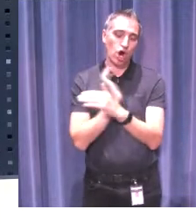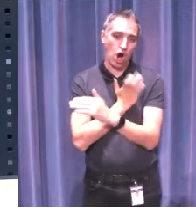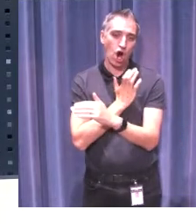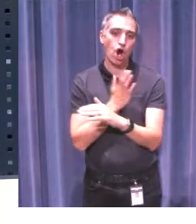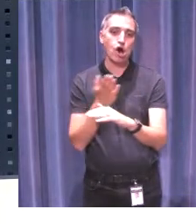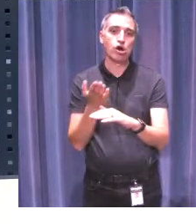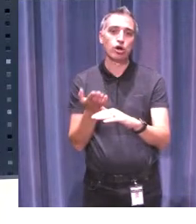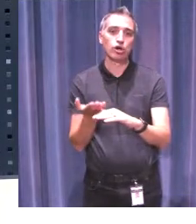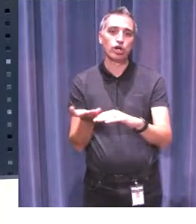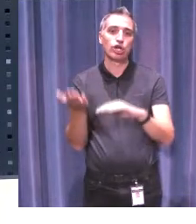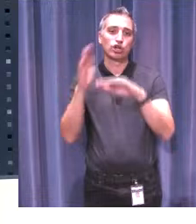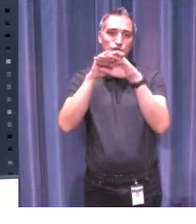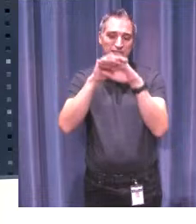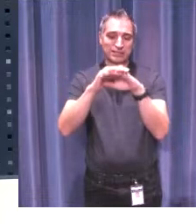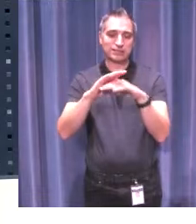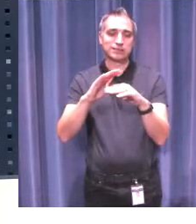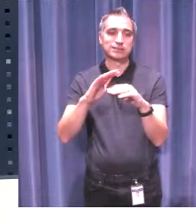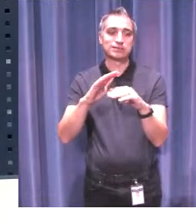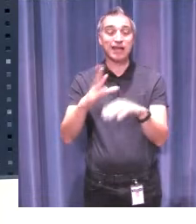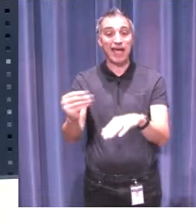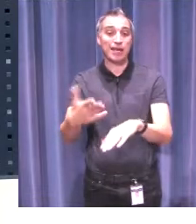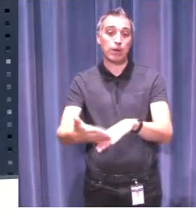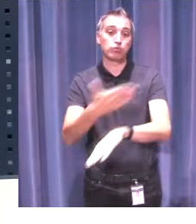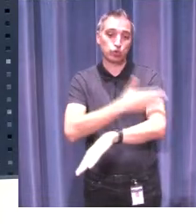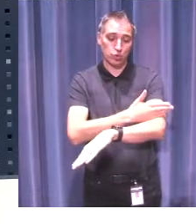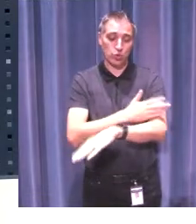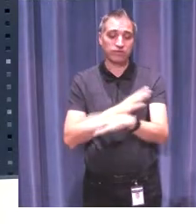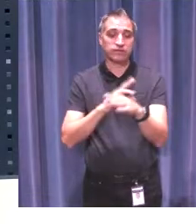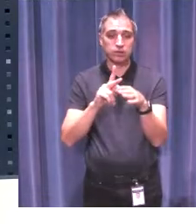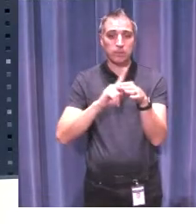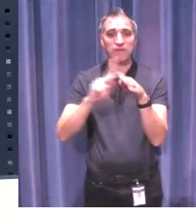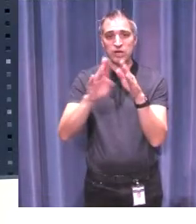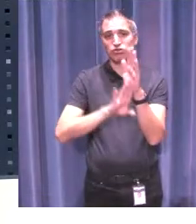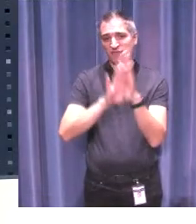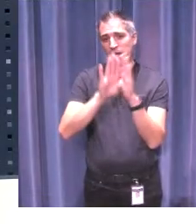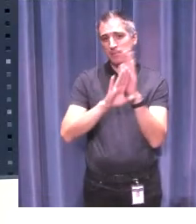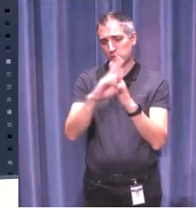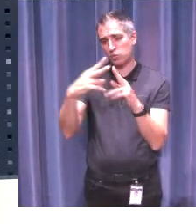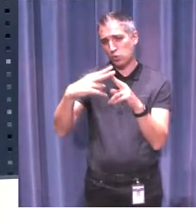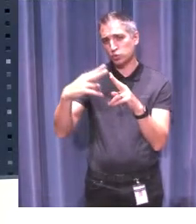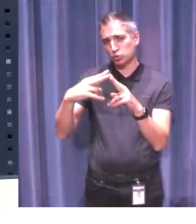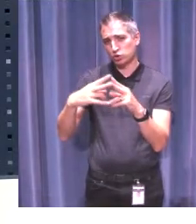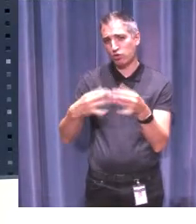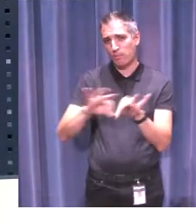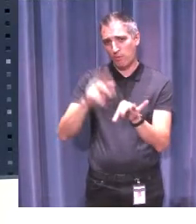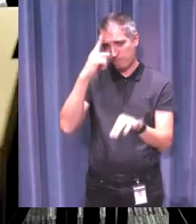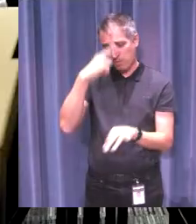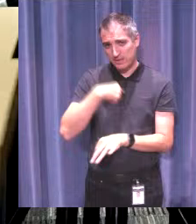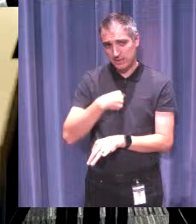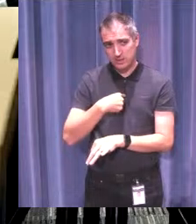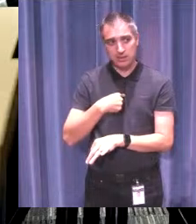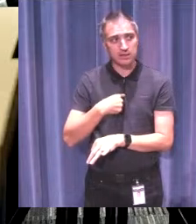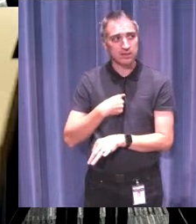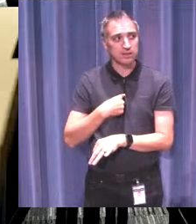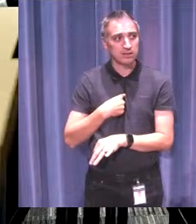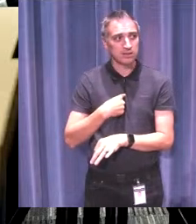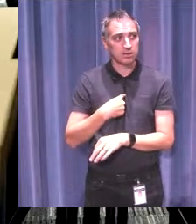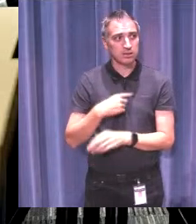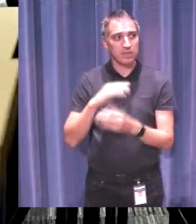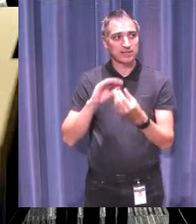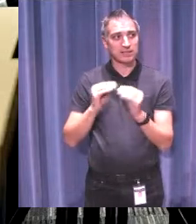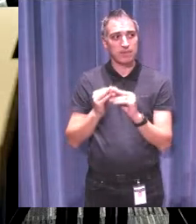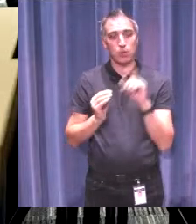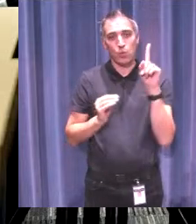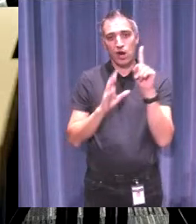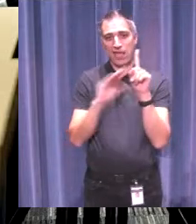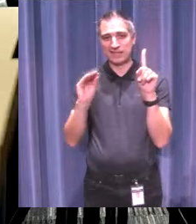increased professional and improved professional development for our faculty. So those two are important to me. There's 1 and 6, I want to